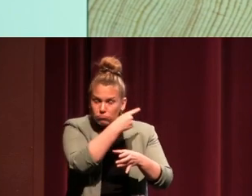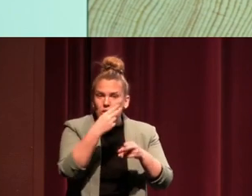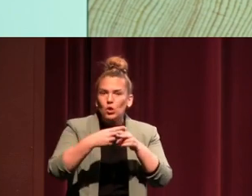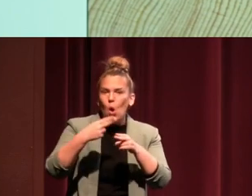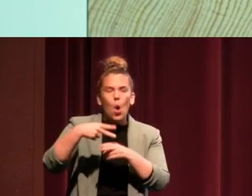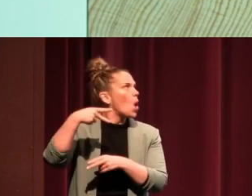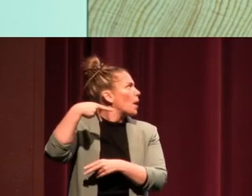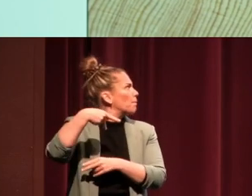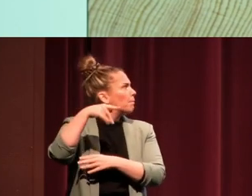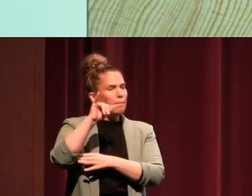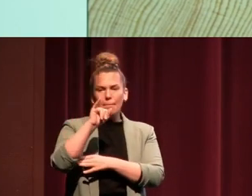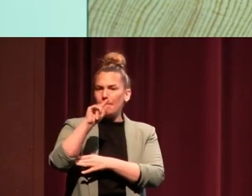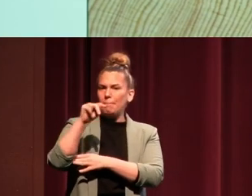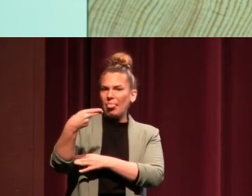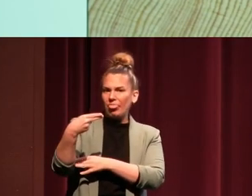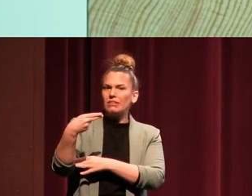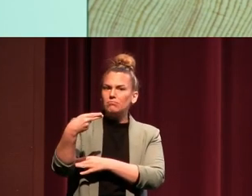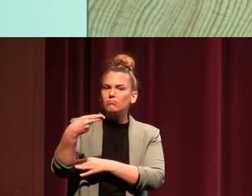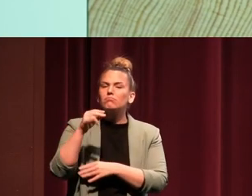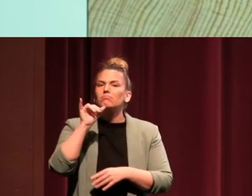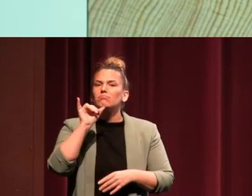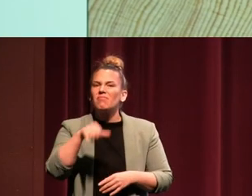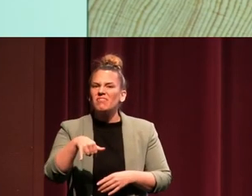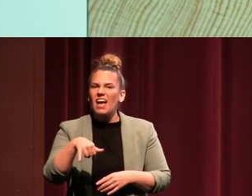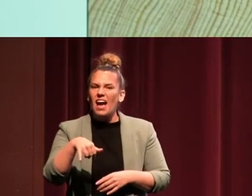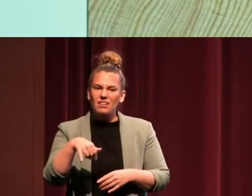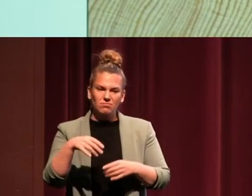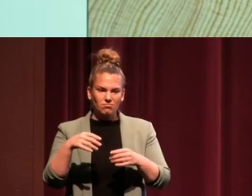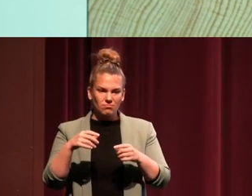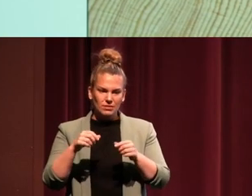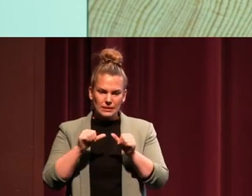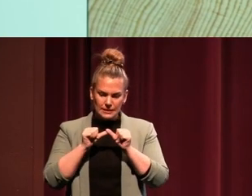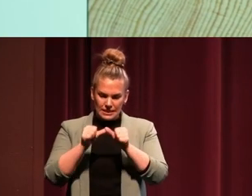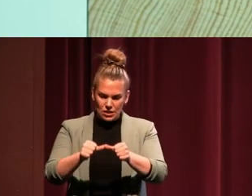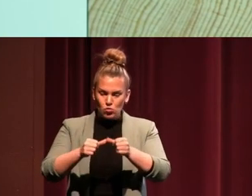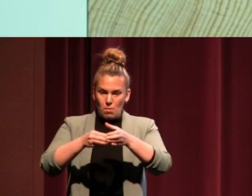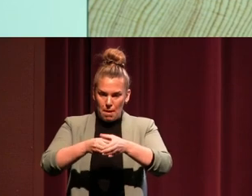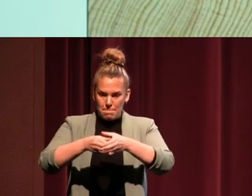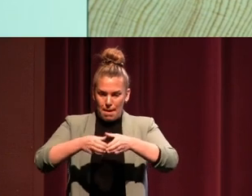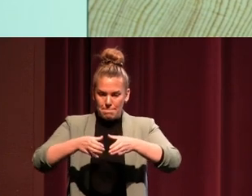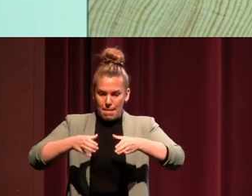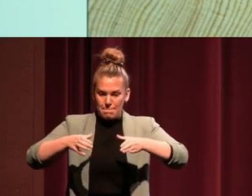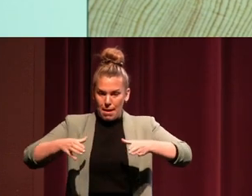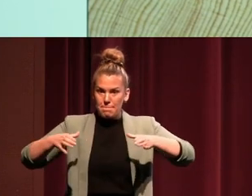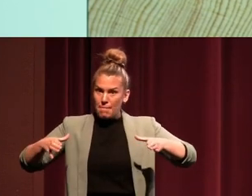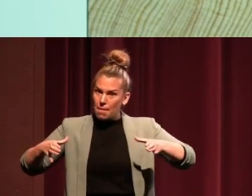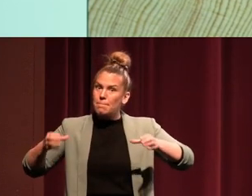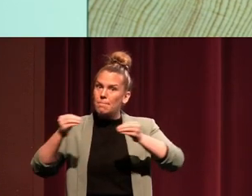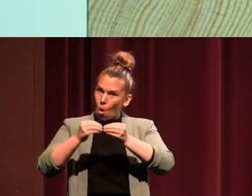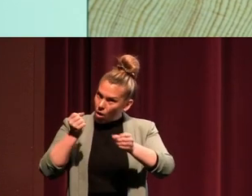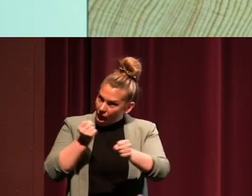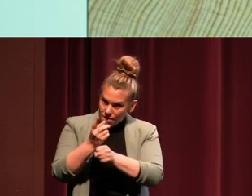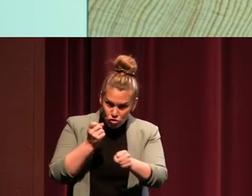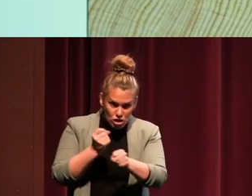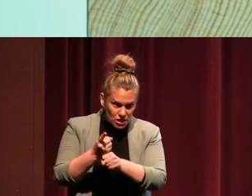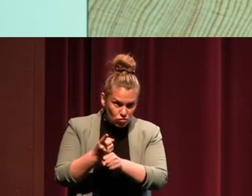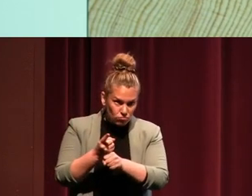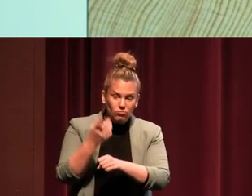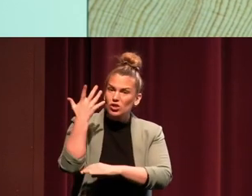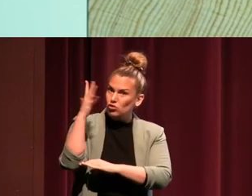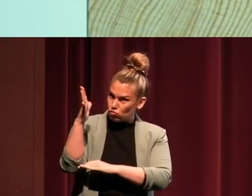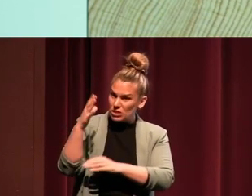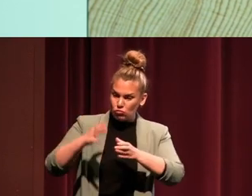pith. And the tree is adding concentric radial growth outward every year. Trees grow every